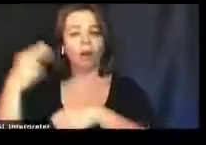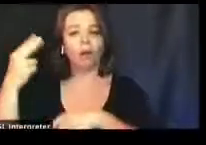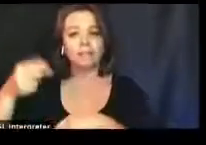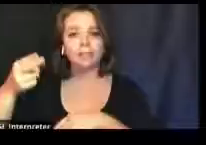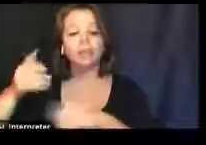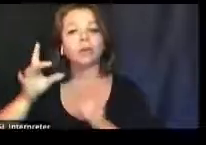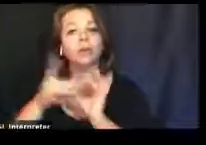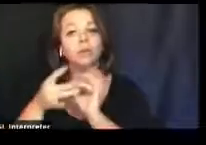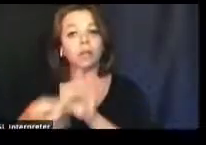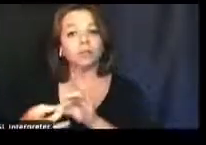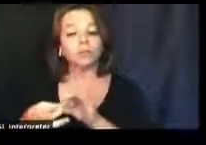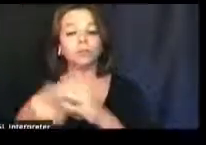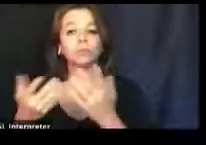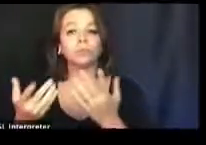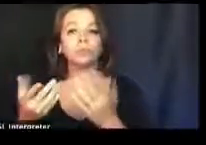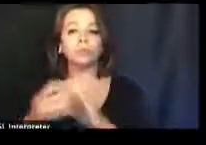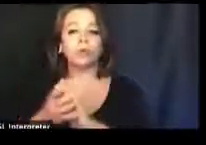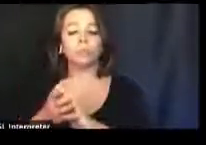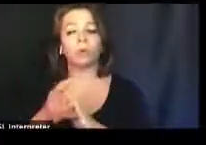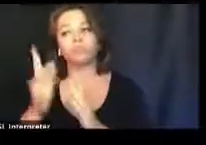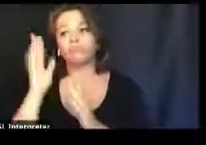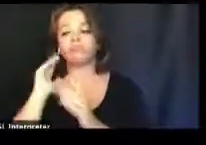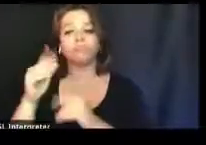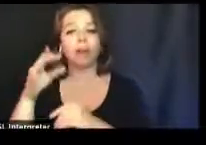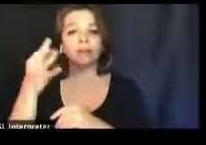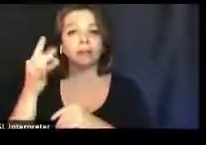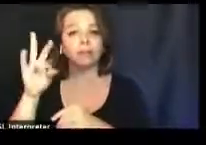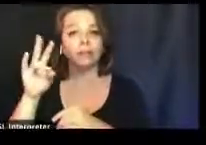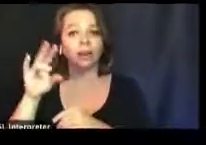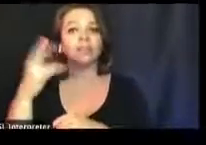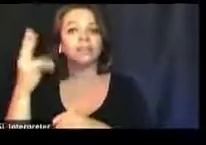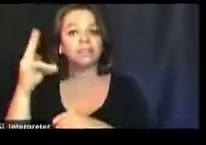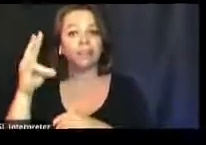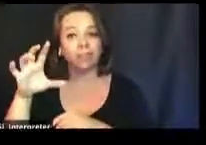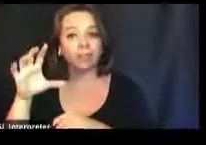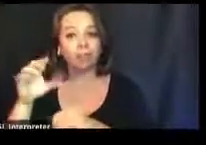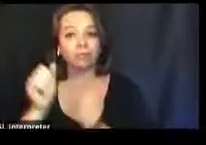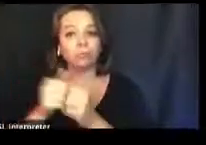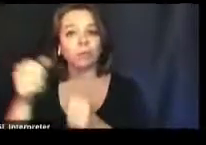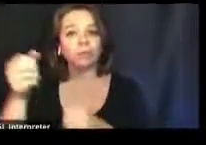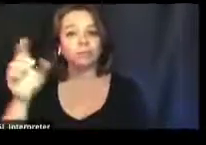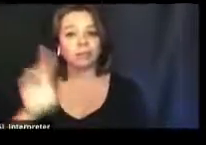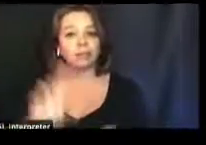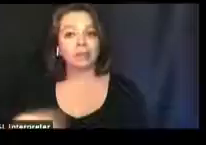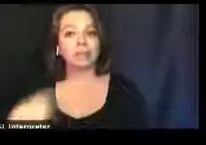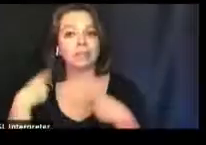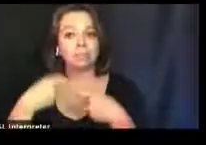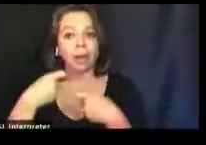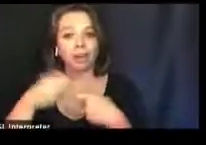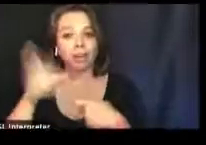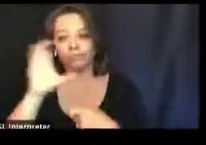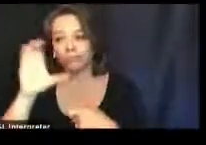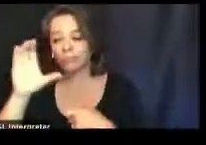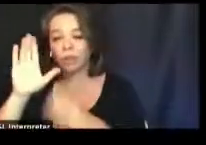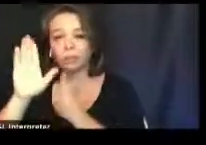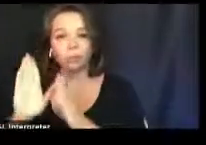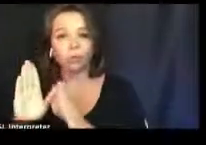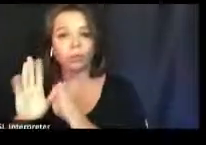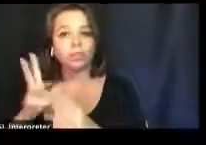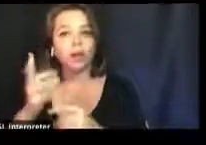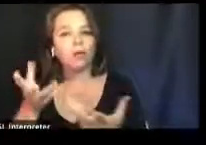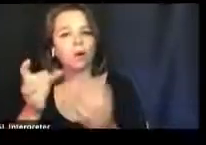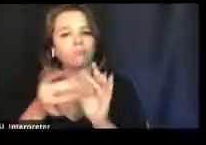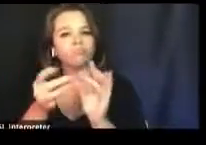the going back to the 1700s with Spanish explorers. But I just want to mention a few historical things I think